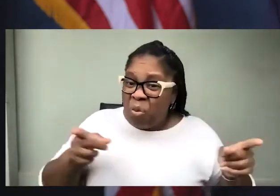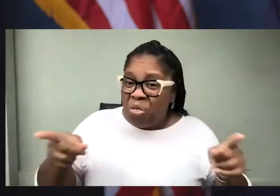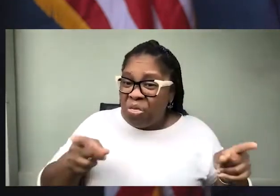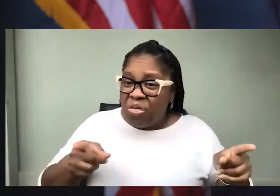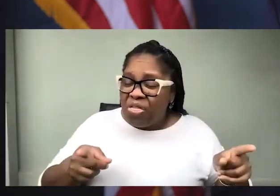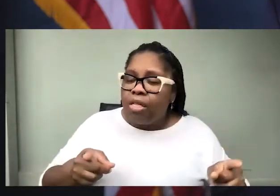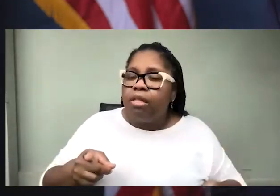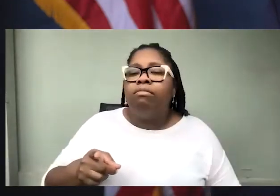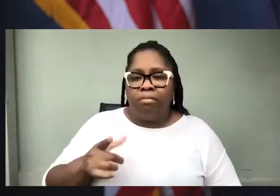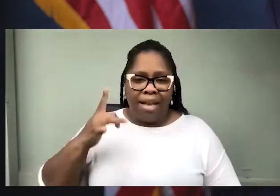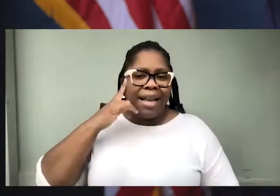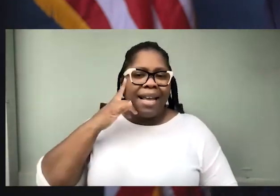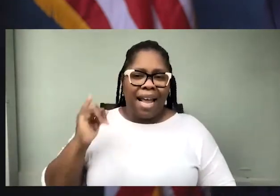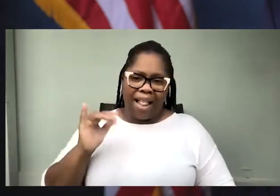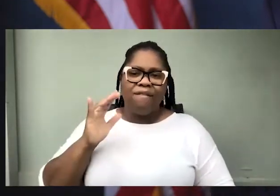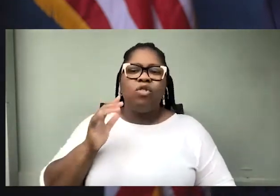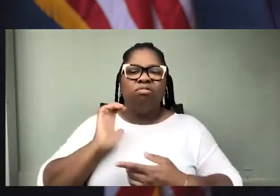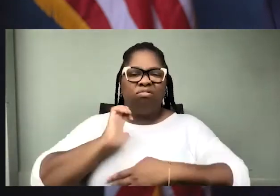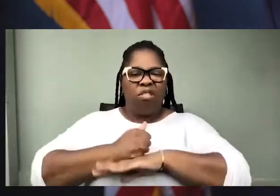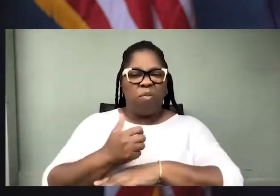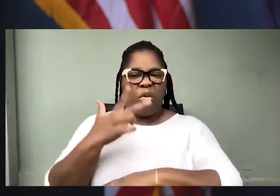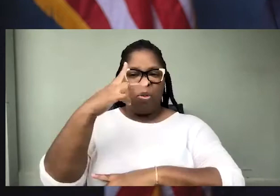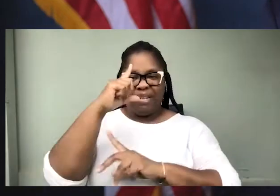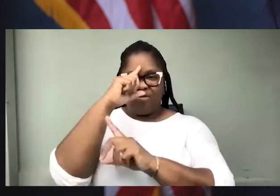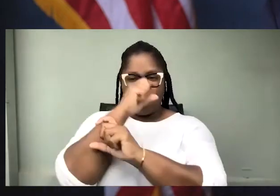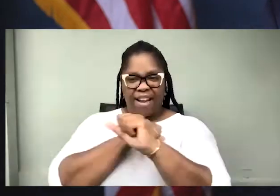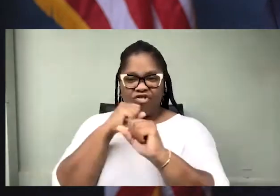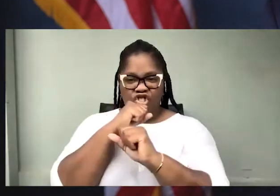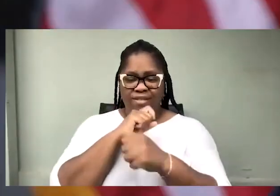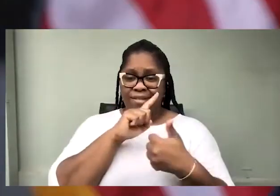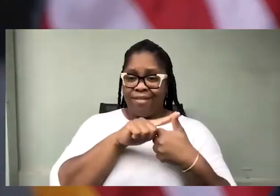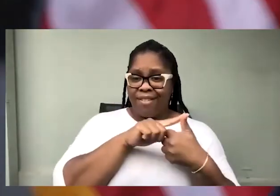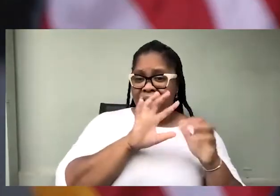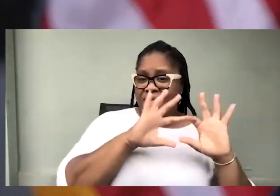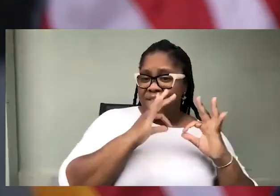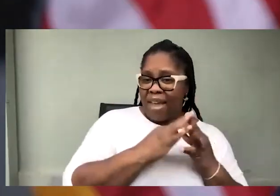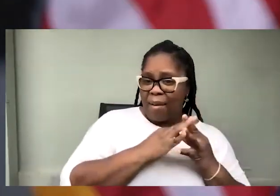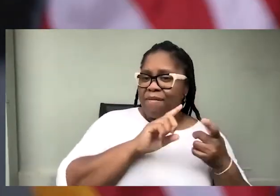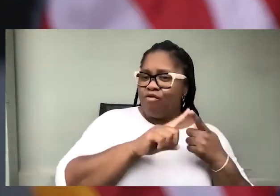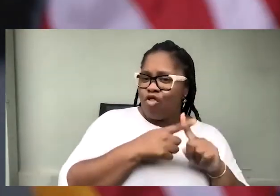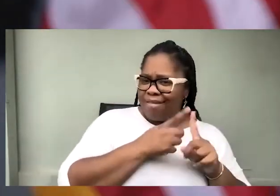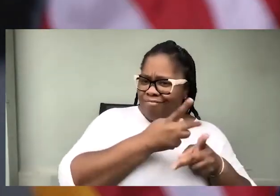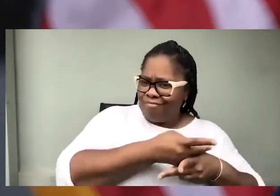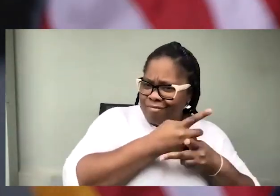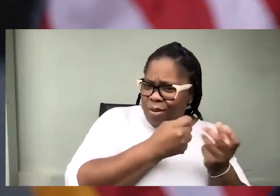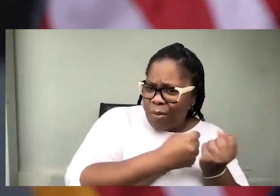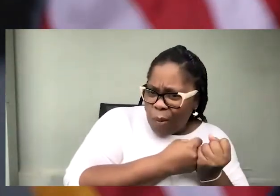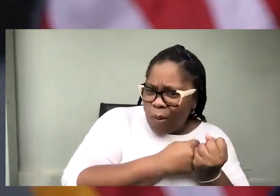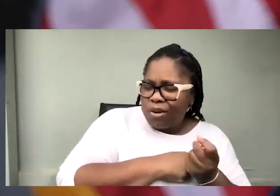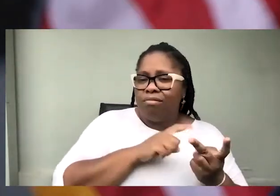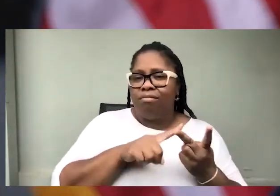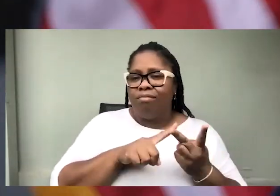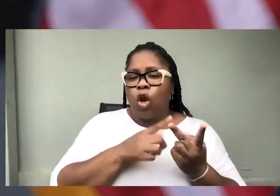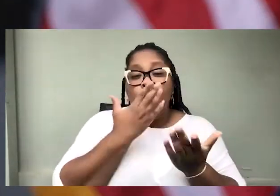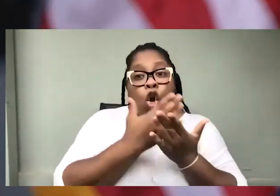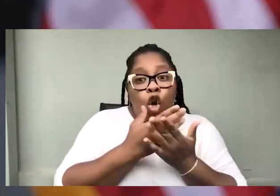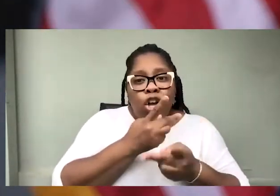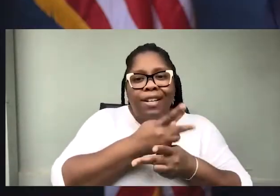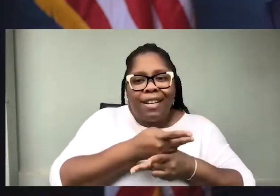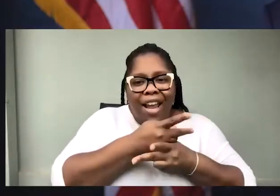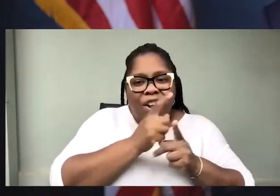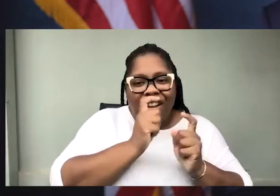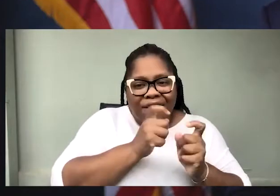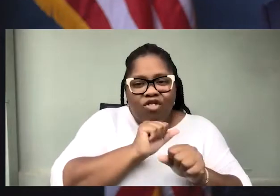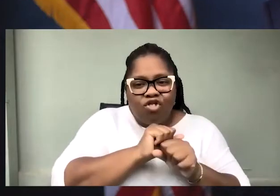pursue caregiving through 3 strategies: family and friends caring support, good caregiving job creation,